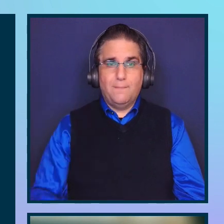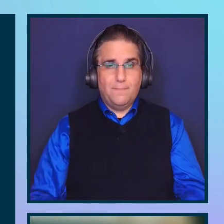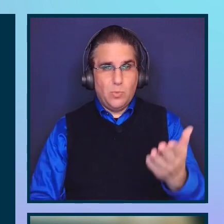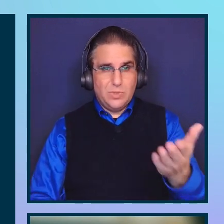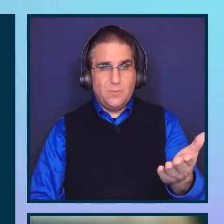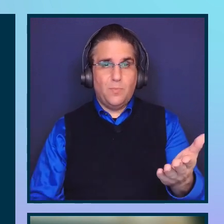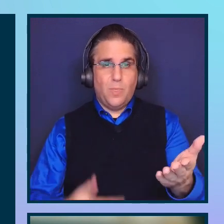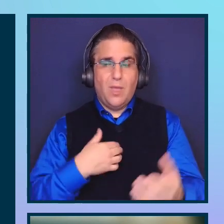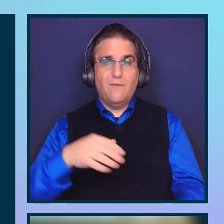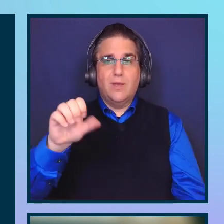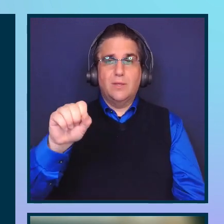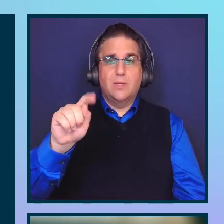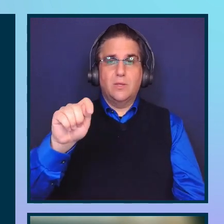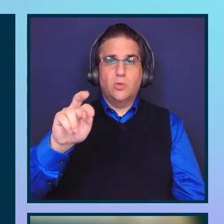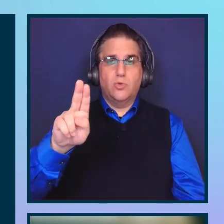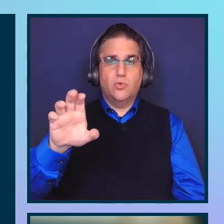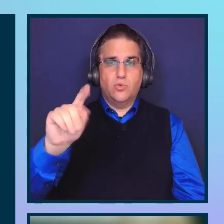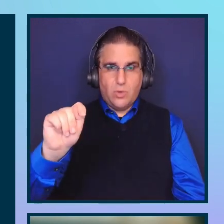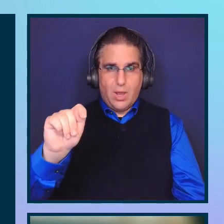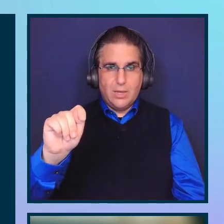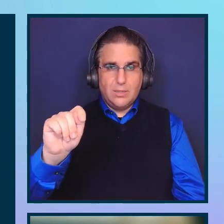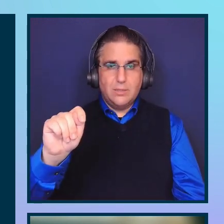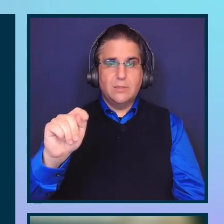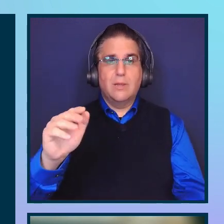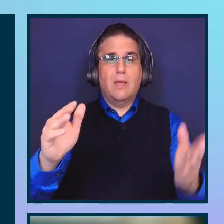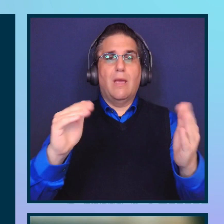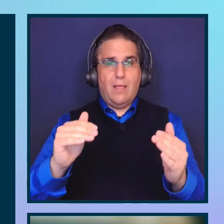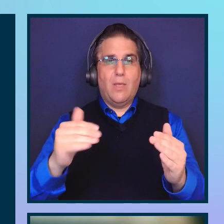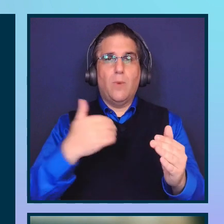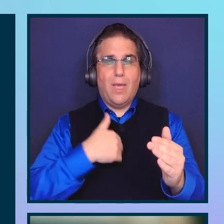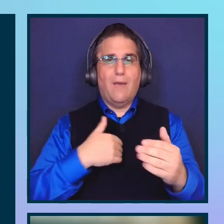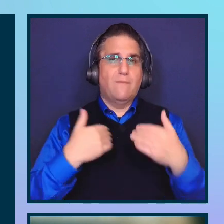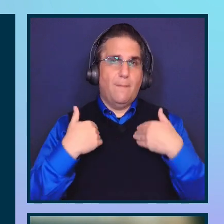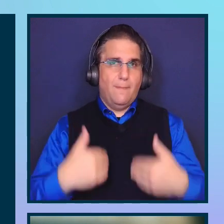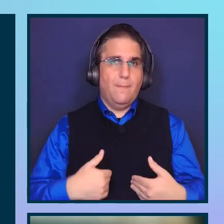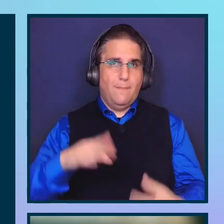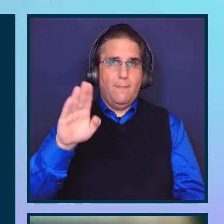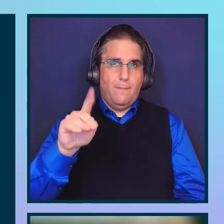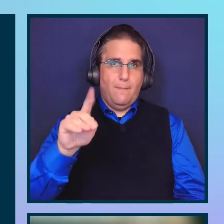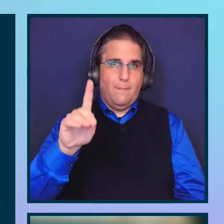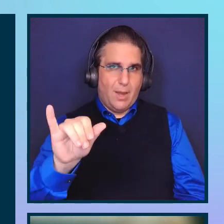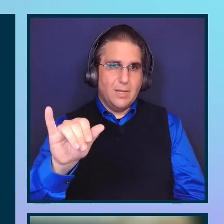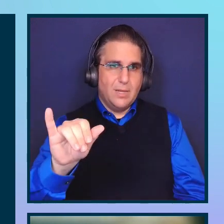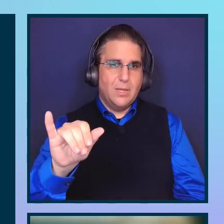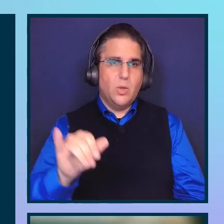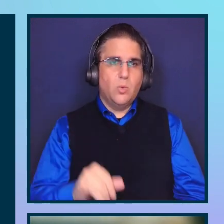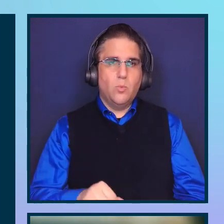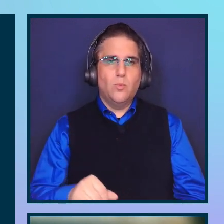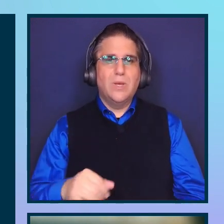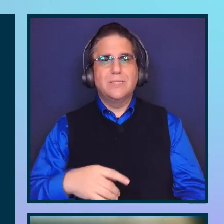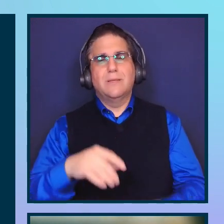a struct. And within that, we have a body that is it's a variable, calculated